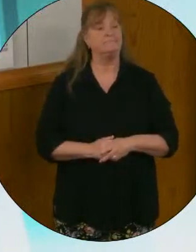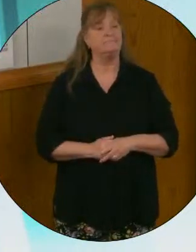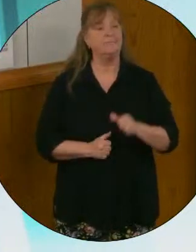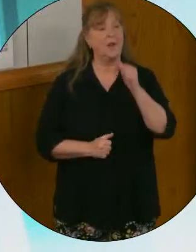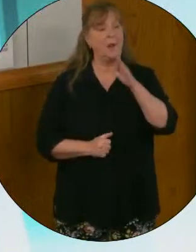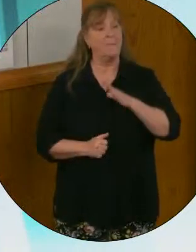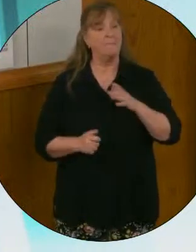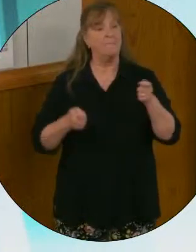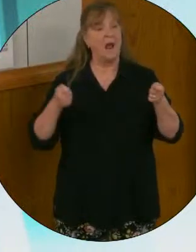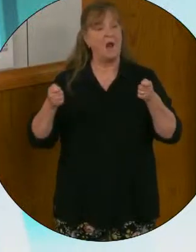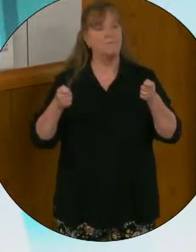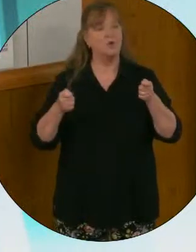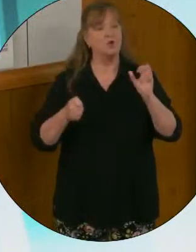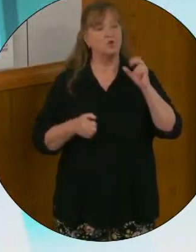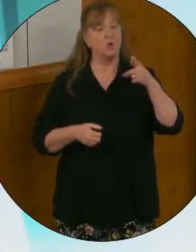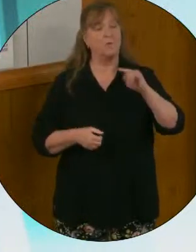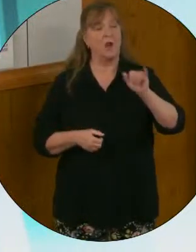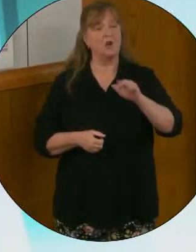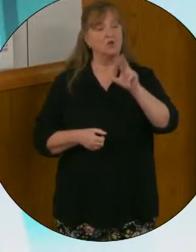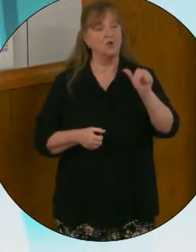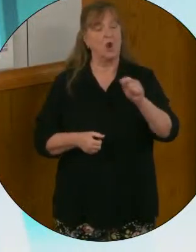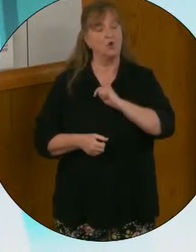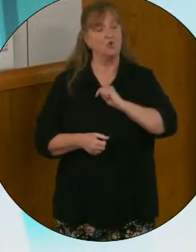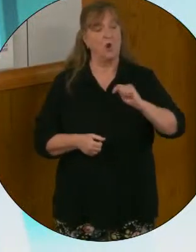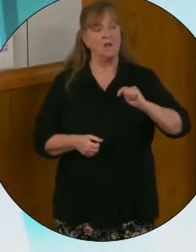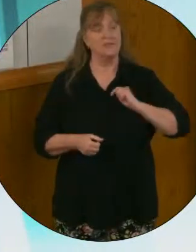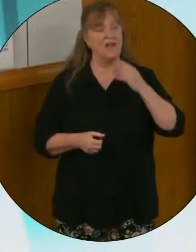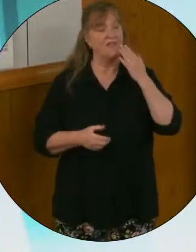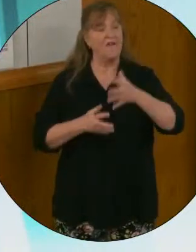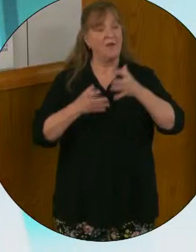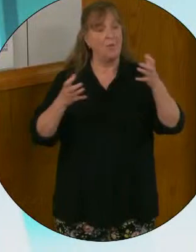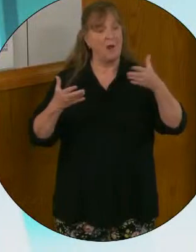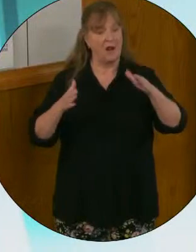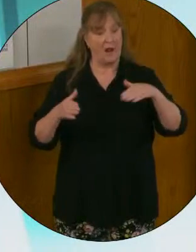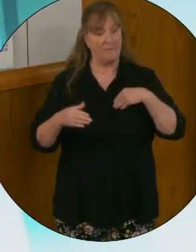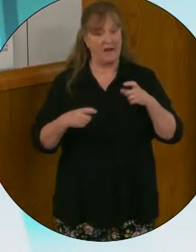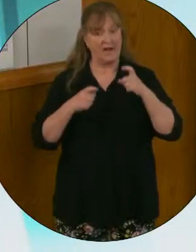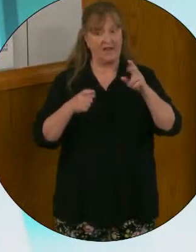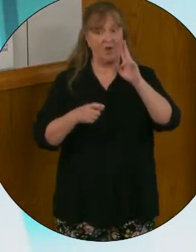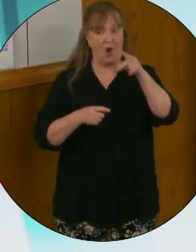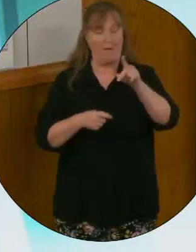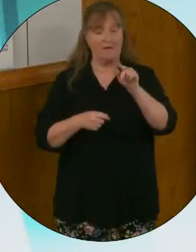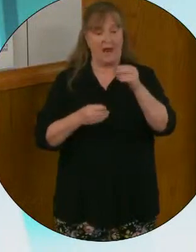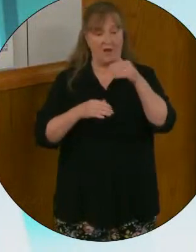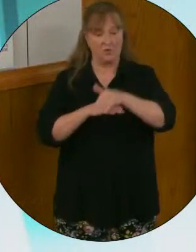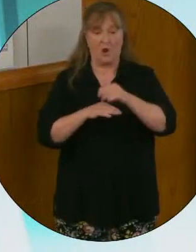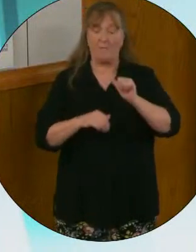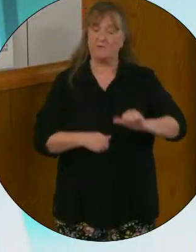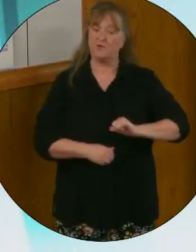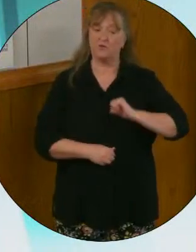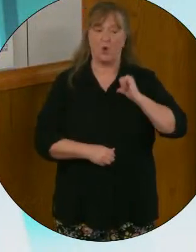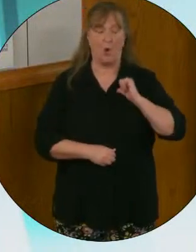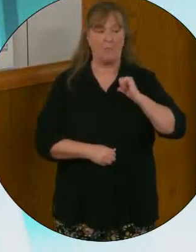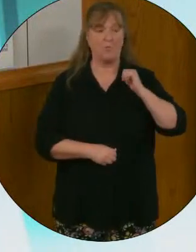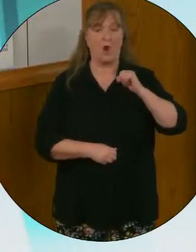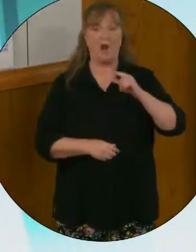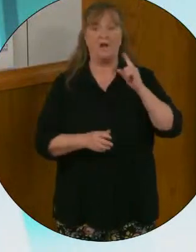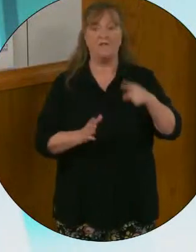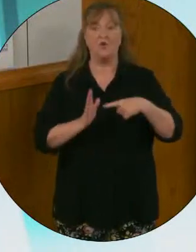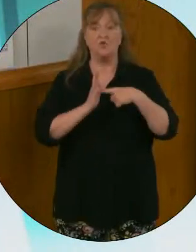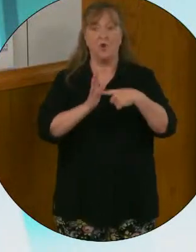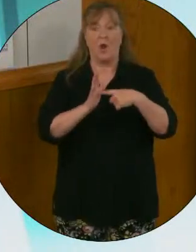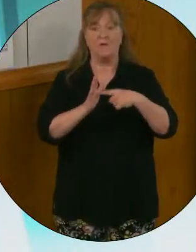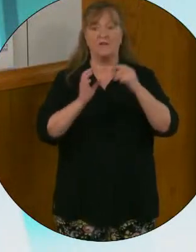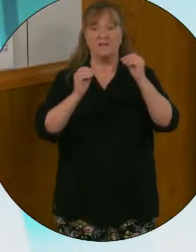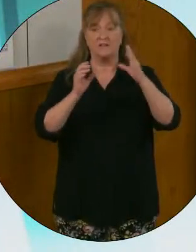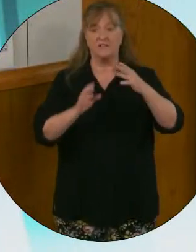Madam Chair, Superintendent Jara, and the trustees, thank you very much for letting me give you an update tonight. I'm so proud of representing the